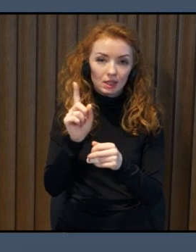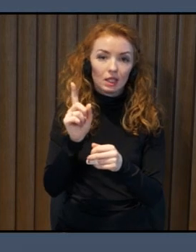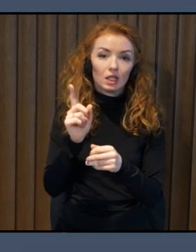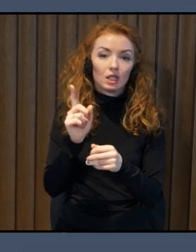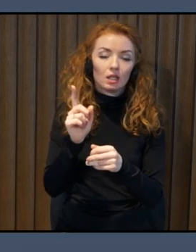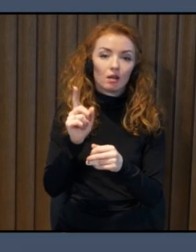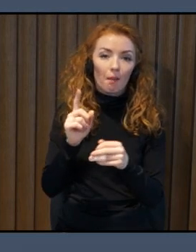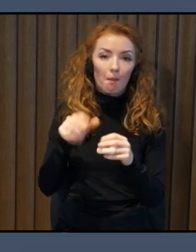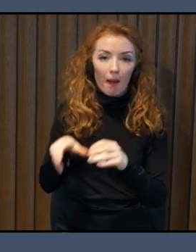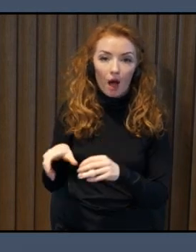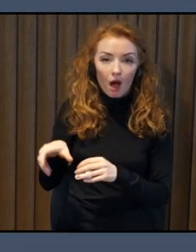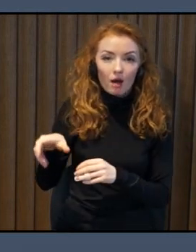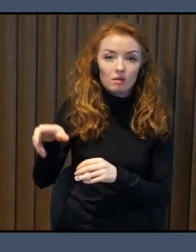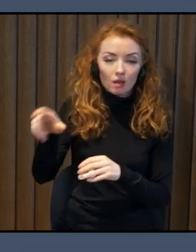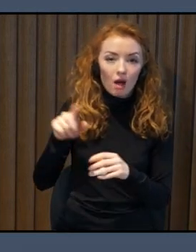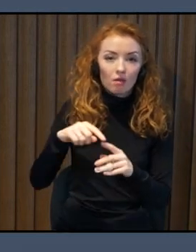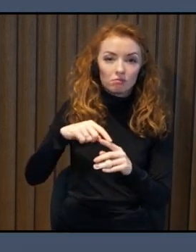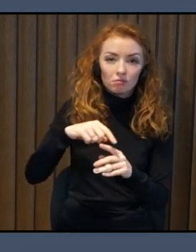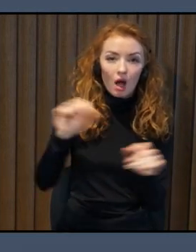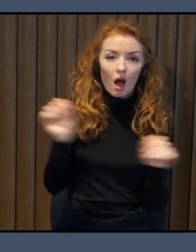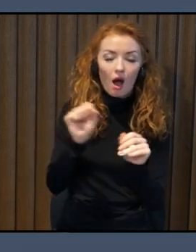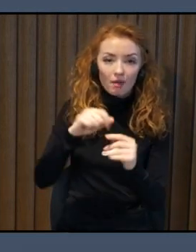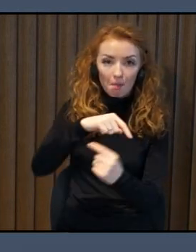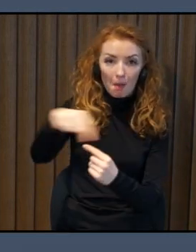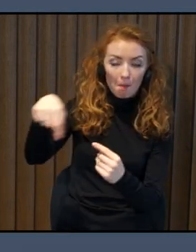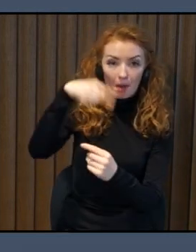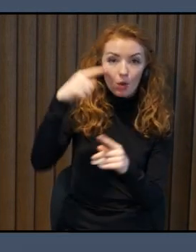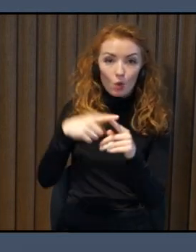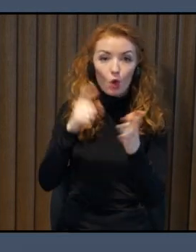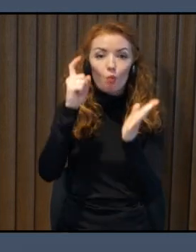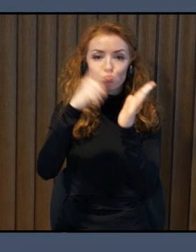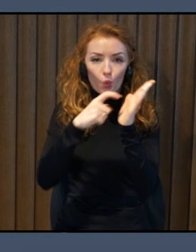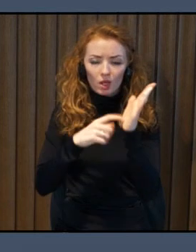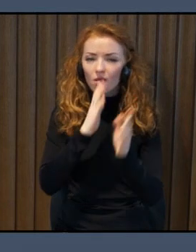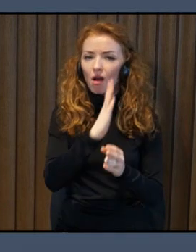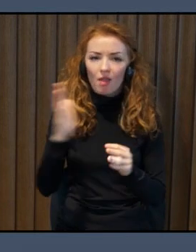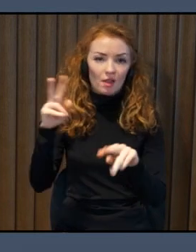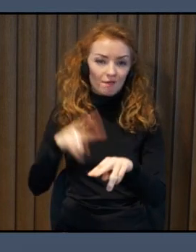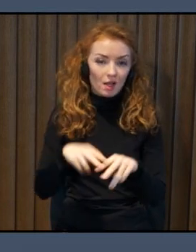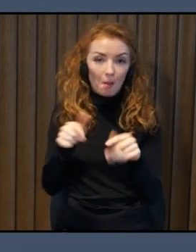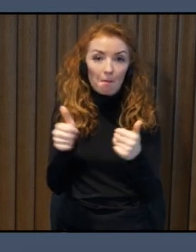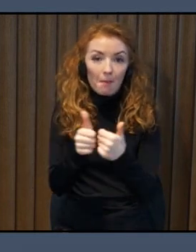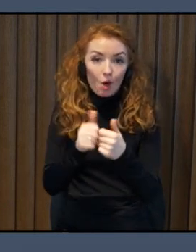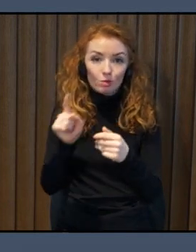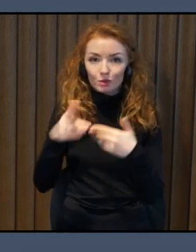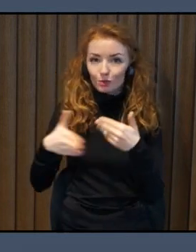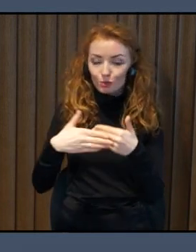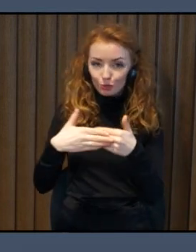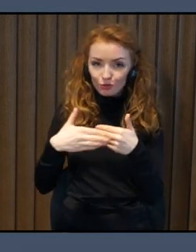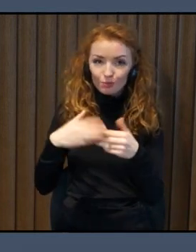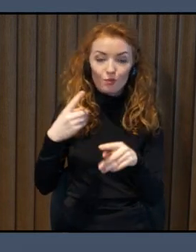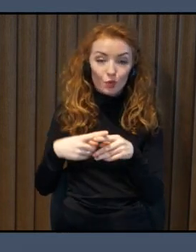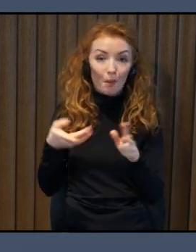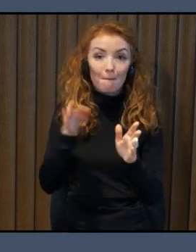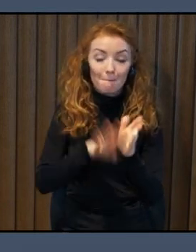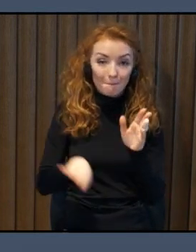and feel on which floor you are, and so these handles go all around, and there are dots,